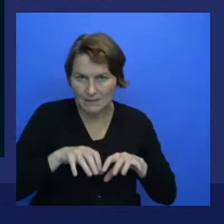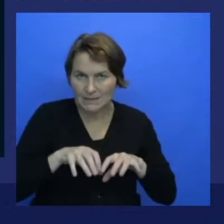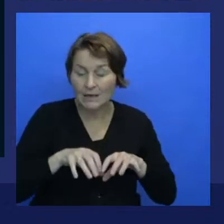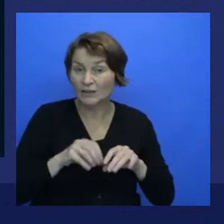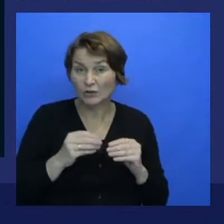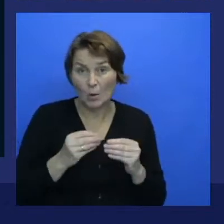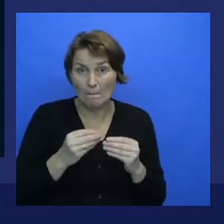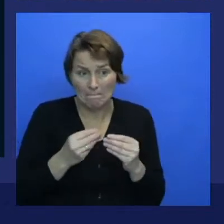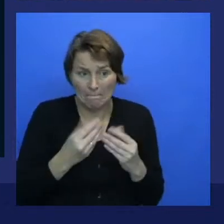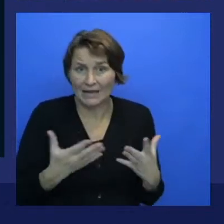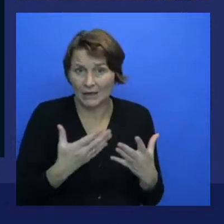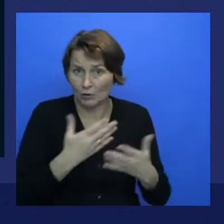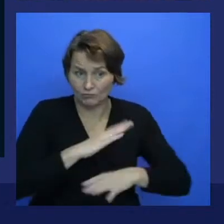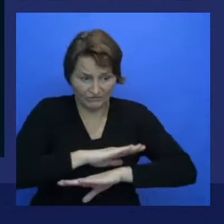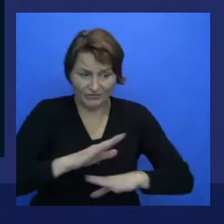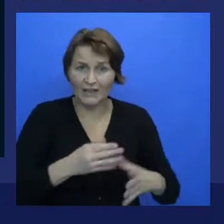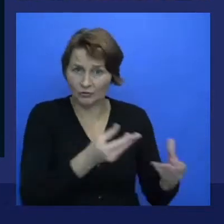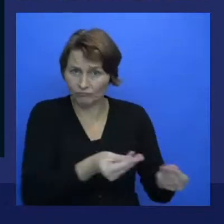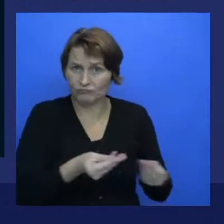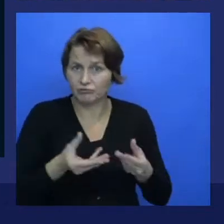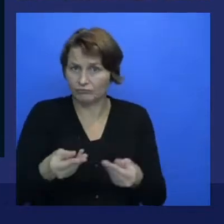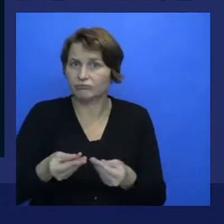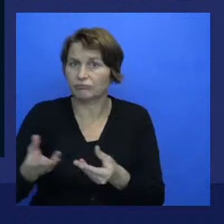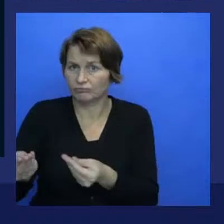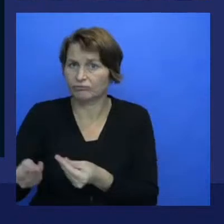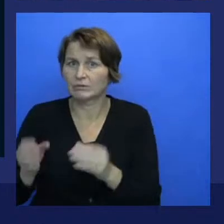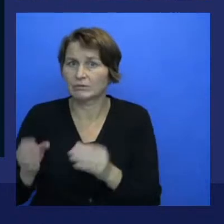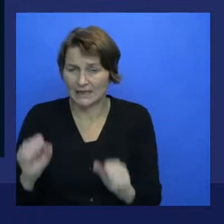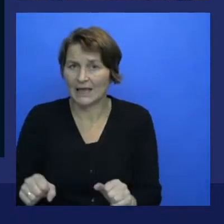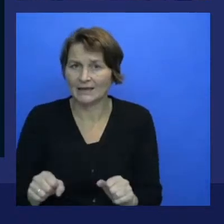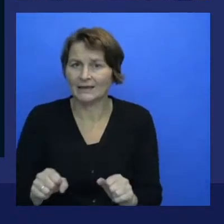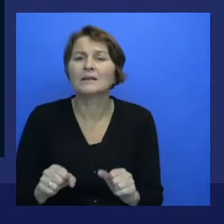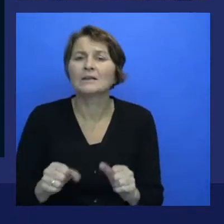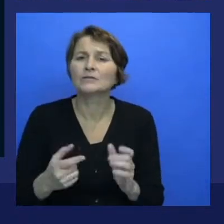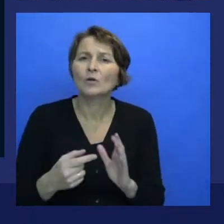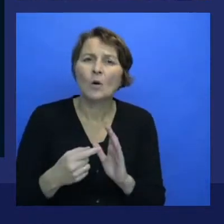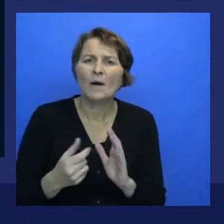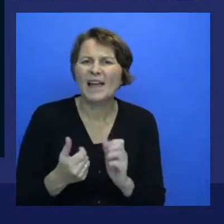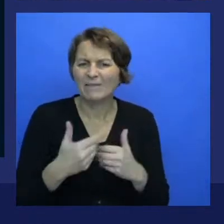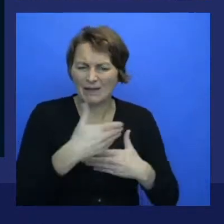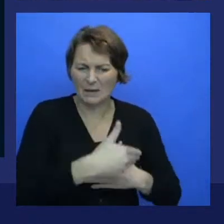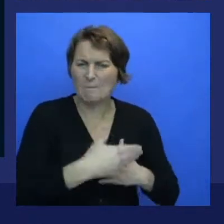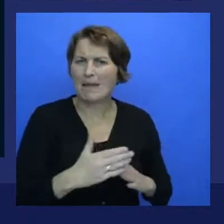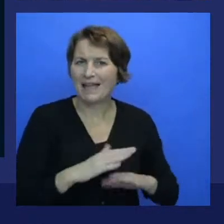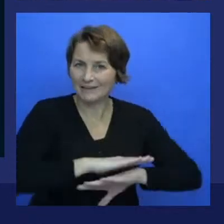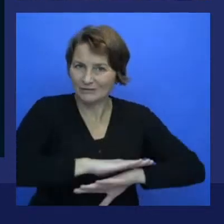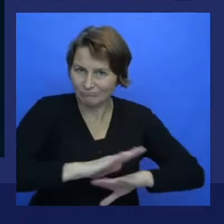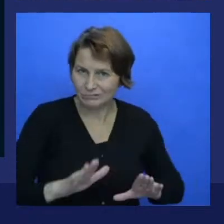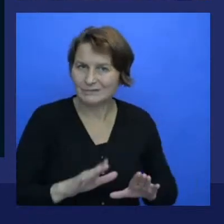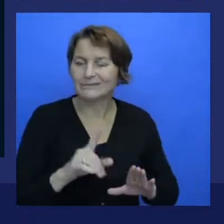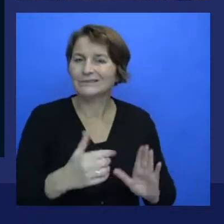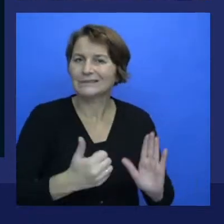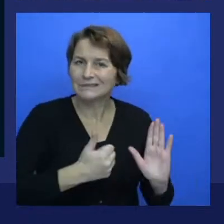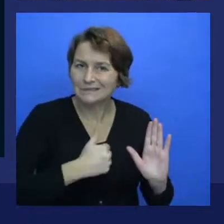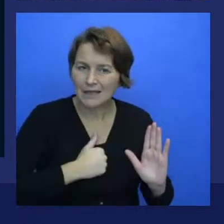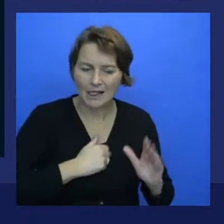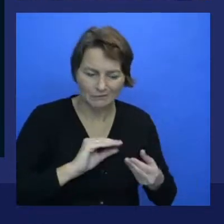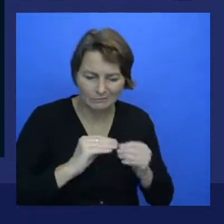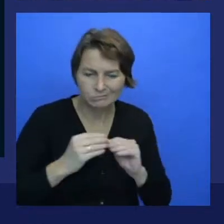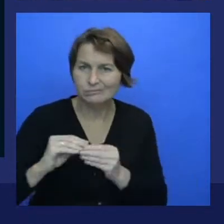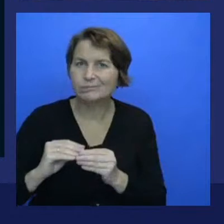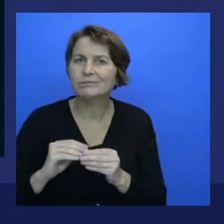out-of-the-box tools, including App Inside. If you are creating your web